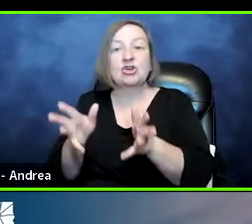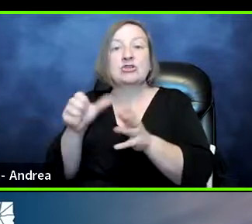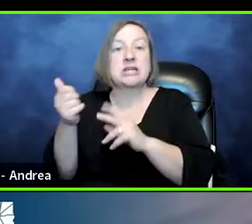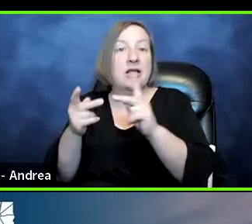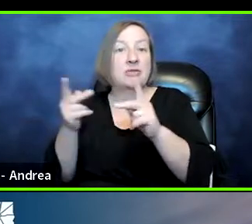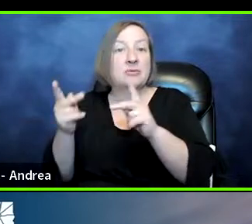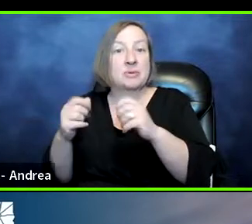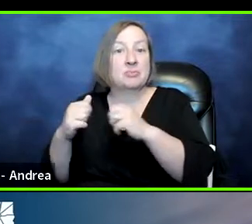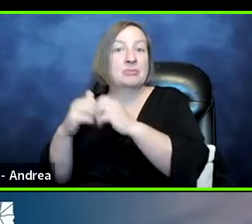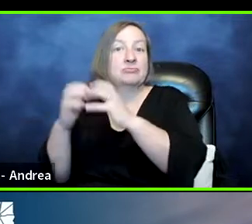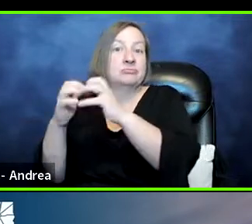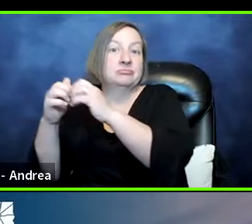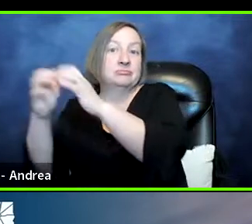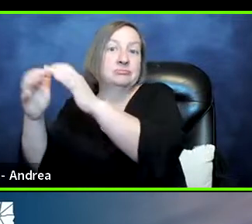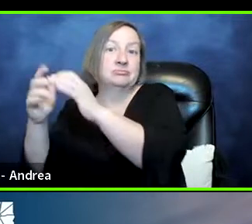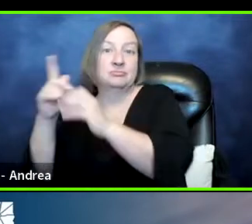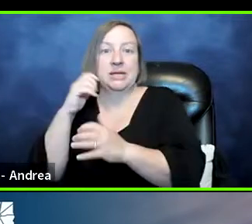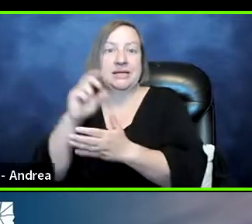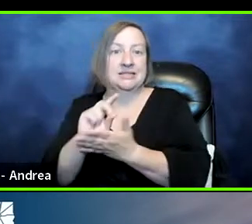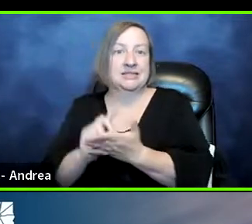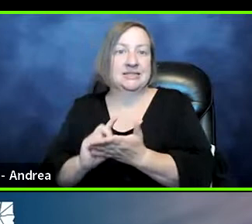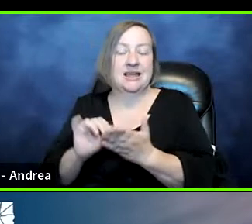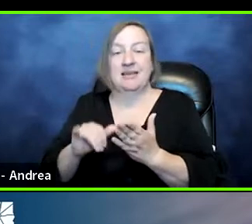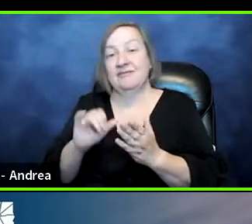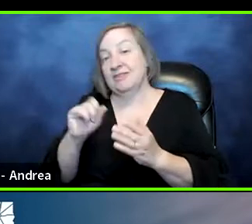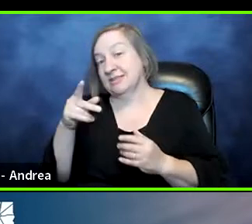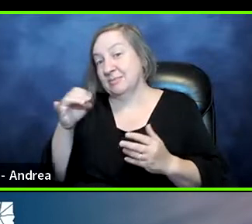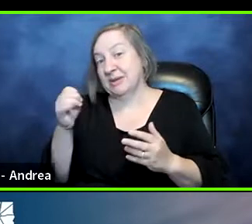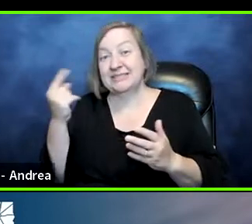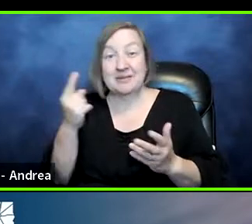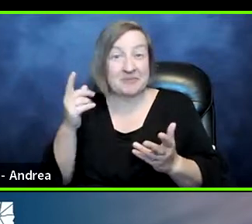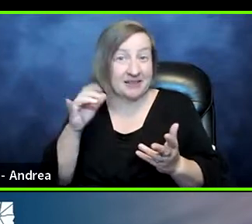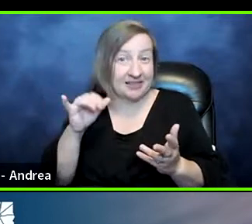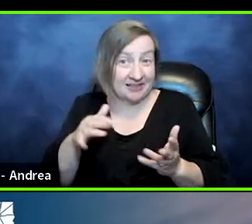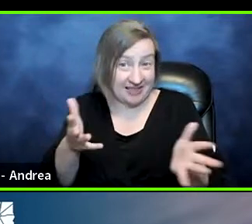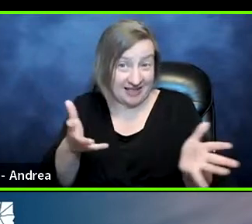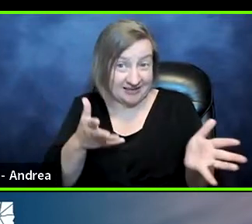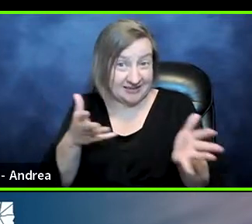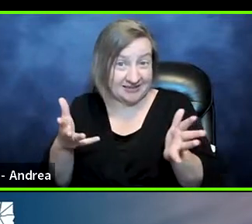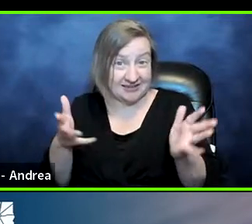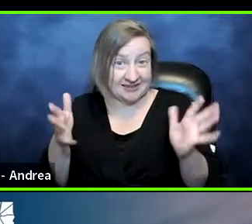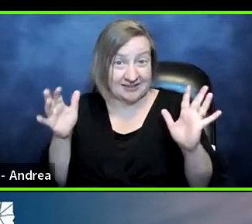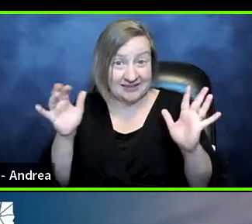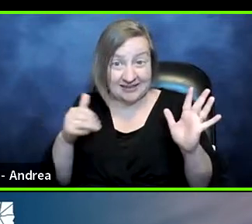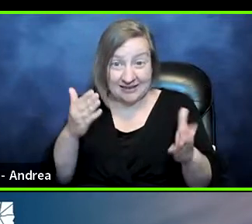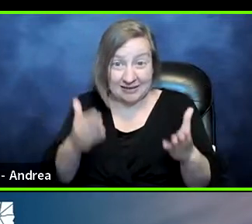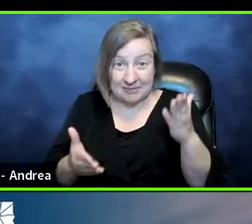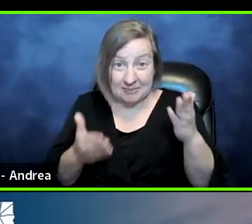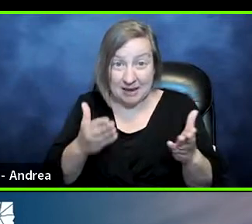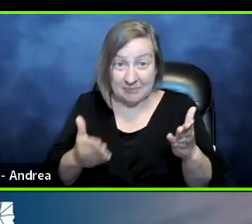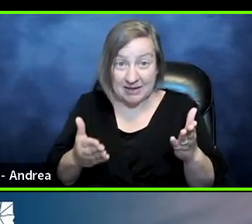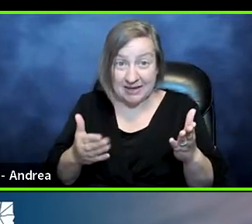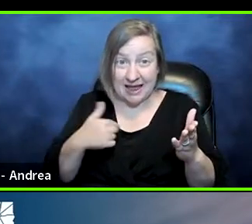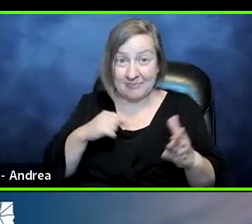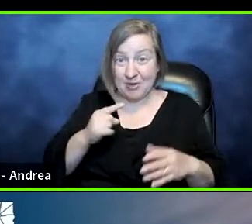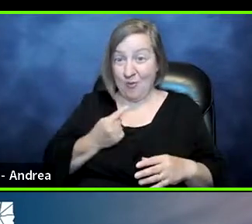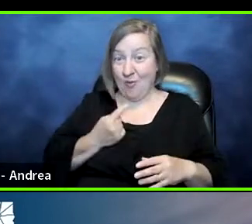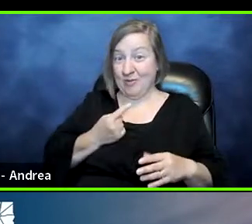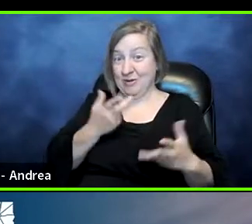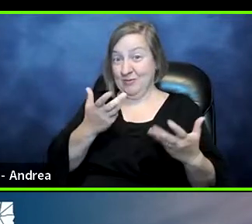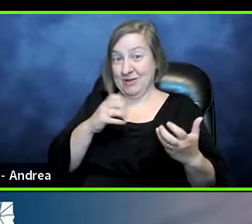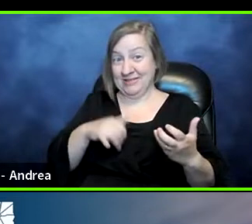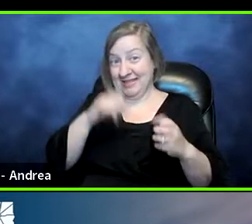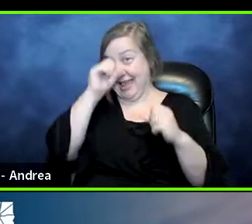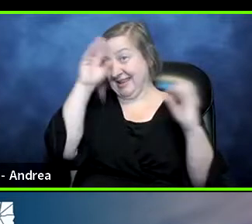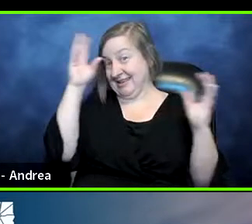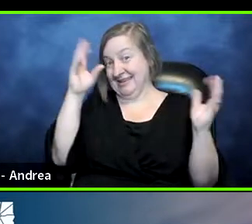up because of the design of the space, something like that. Is that maybe I'm the only one who wants something like that, but